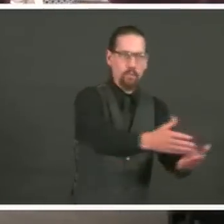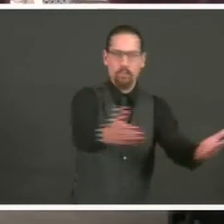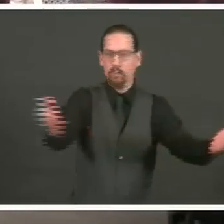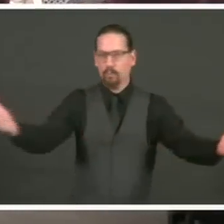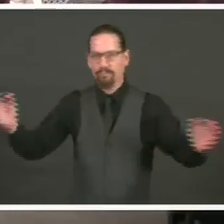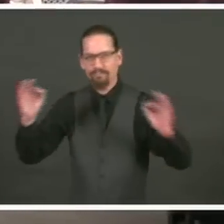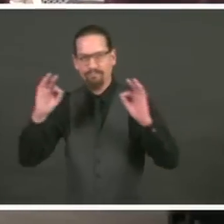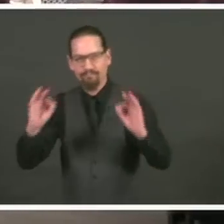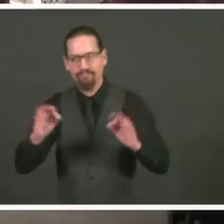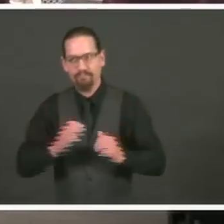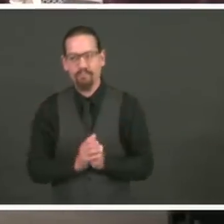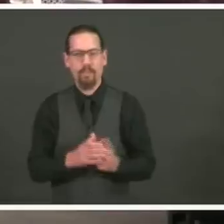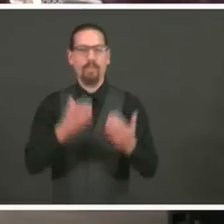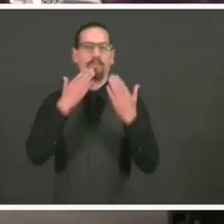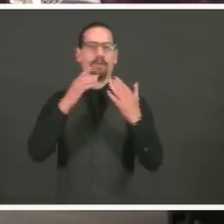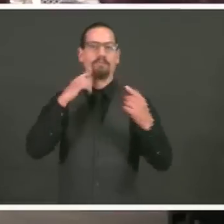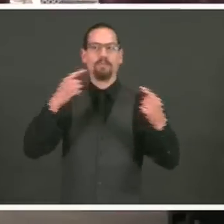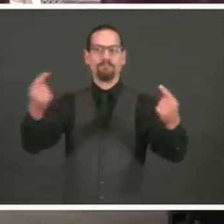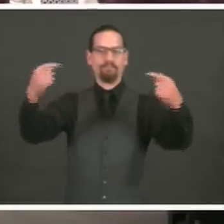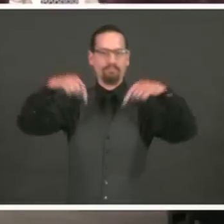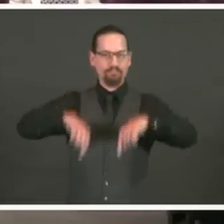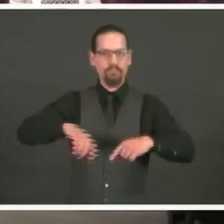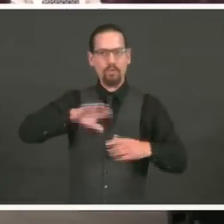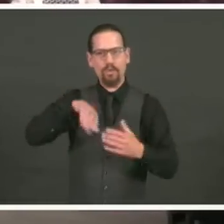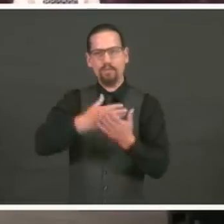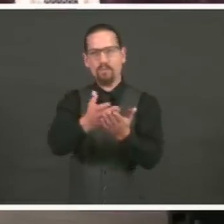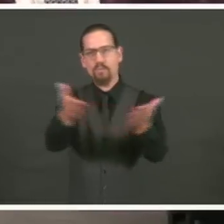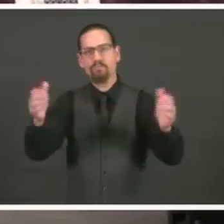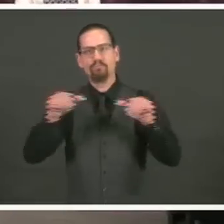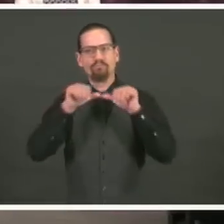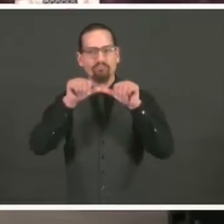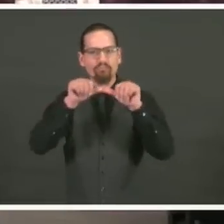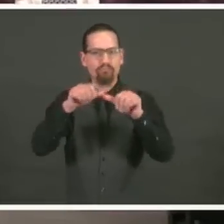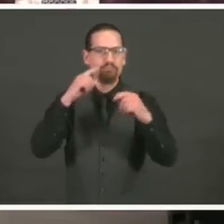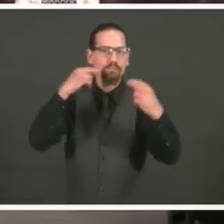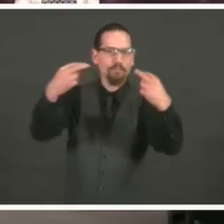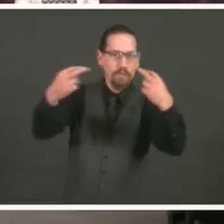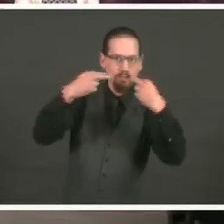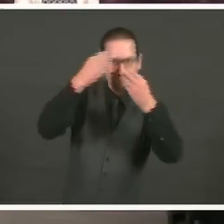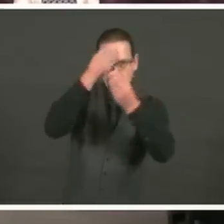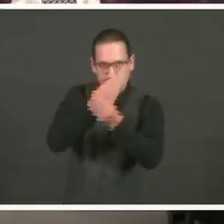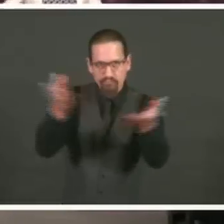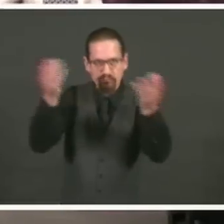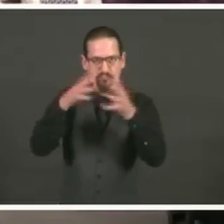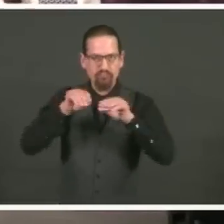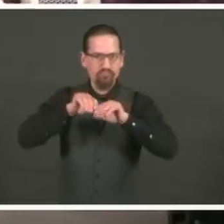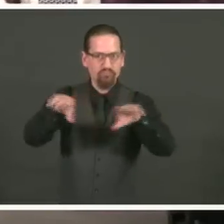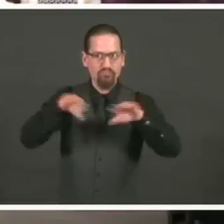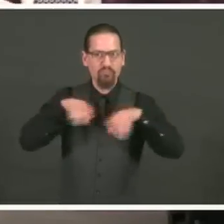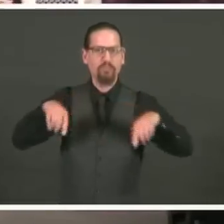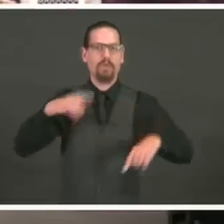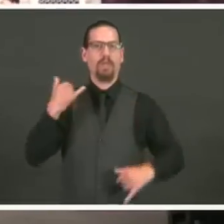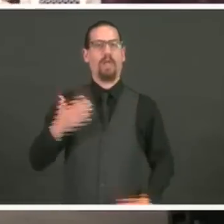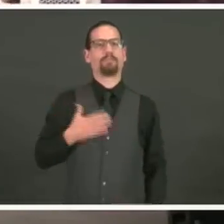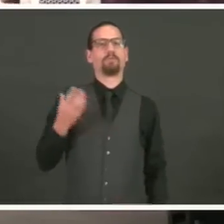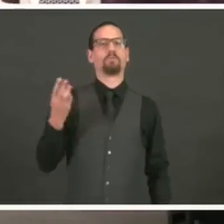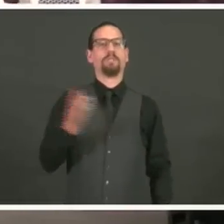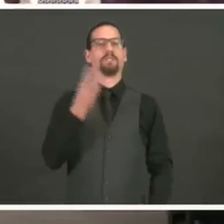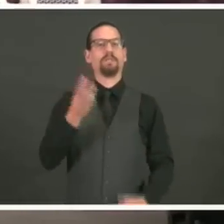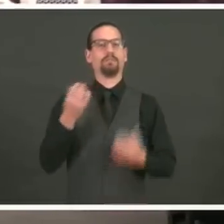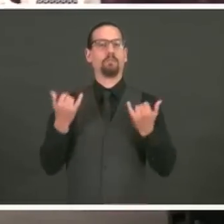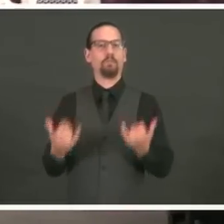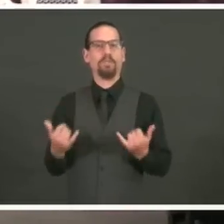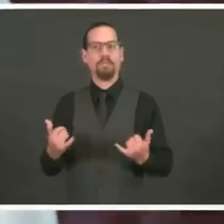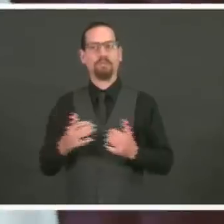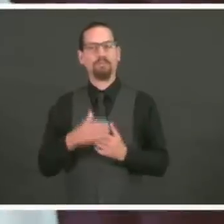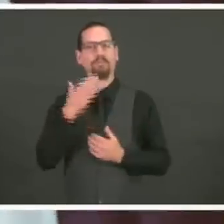Thank you to everyone who is tuning in this afternoon. Happy Wednesday. And thank you for continuing to